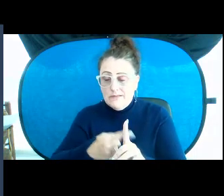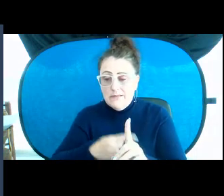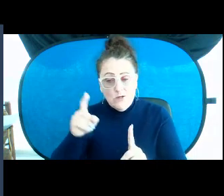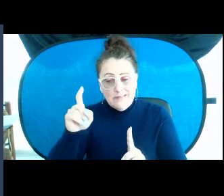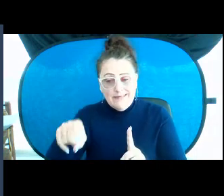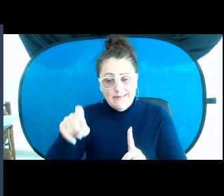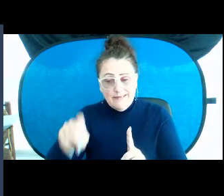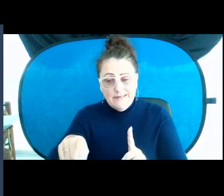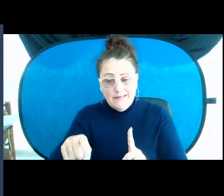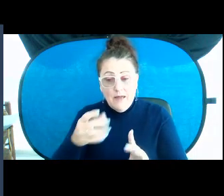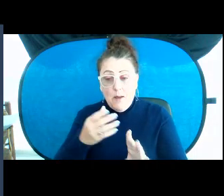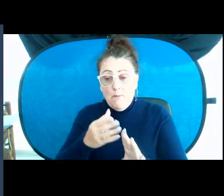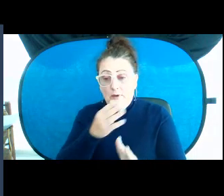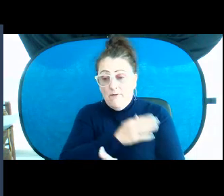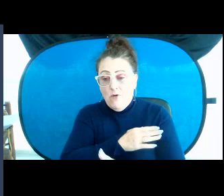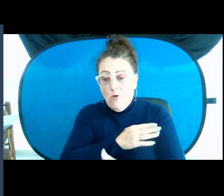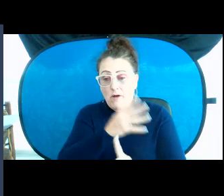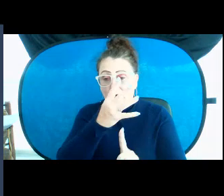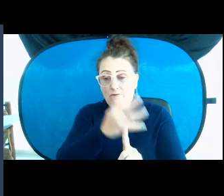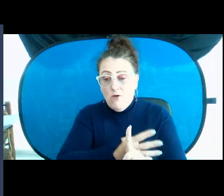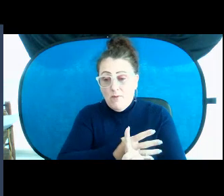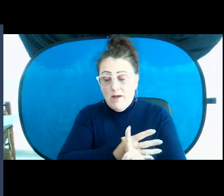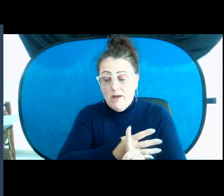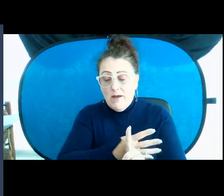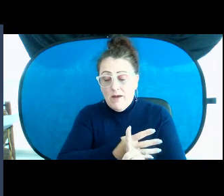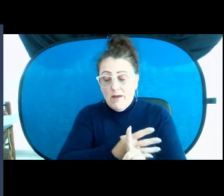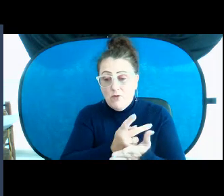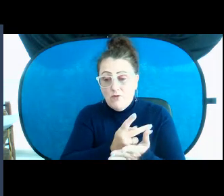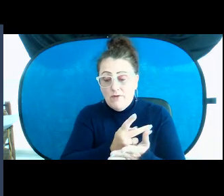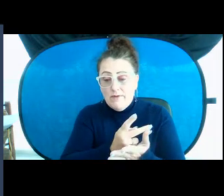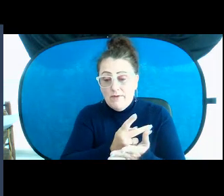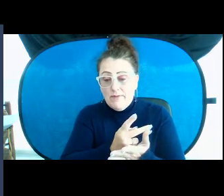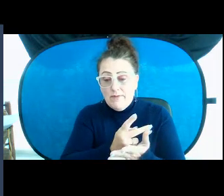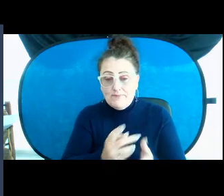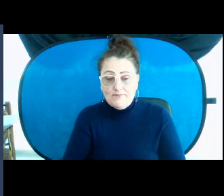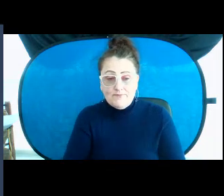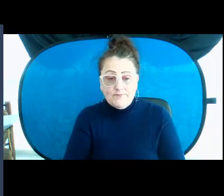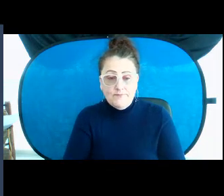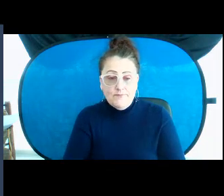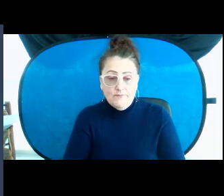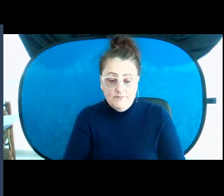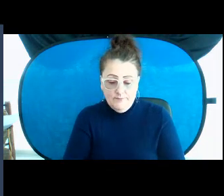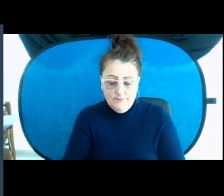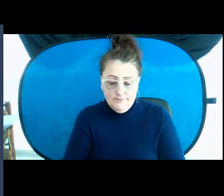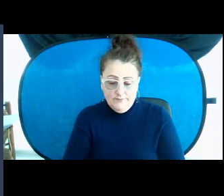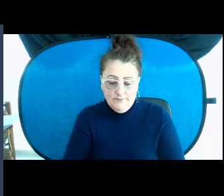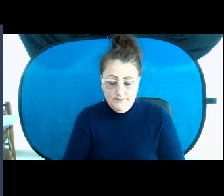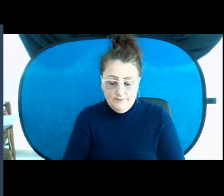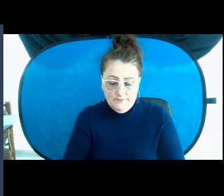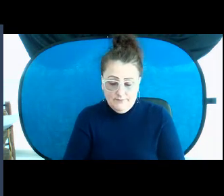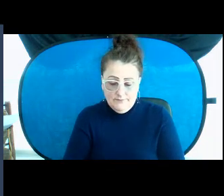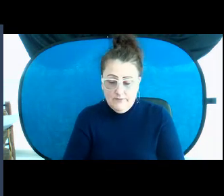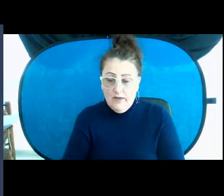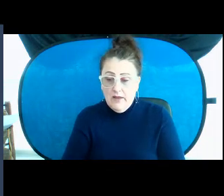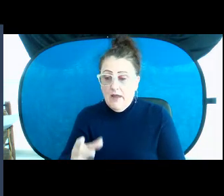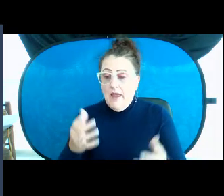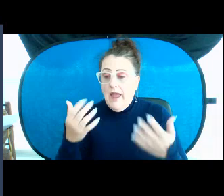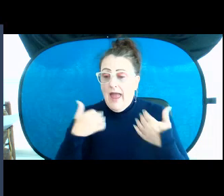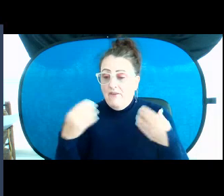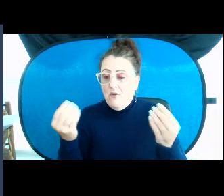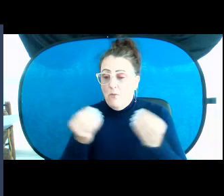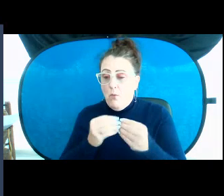approval of the original 4-month time extensions, tariff led to higher material costs, prompting design changes and